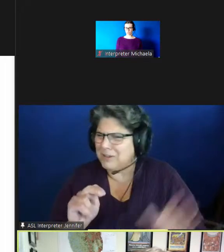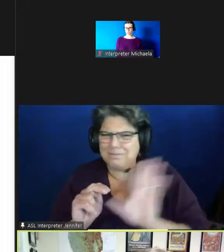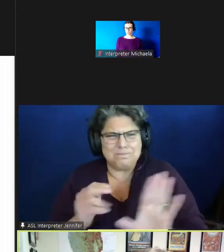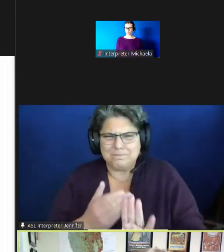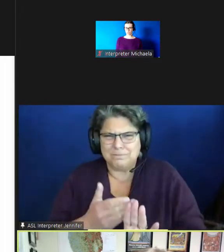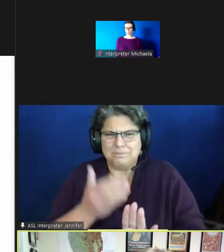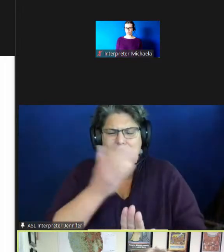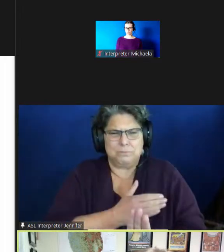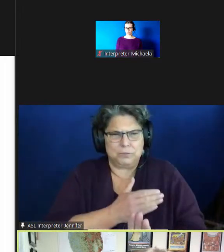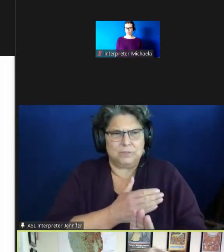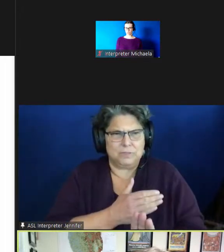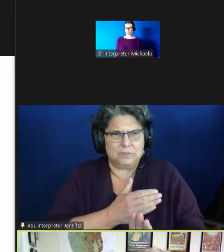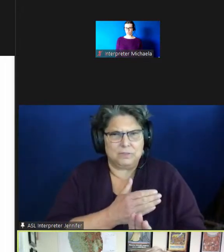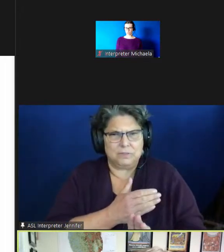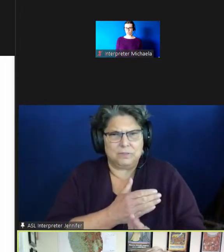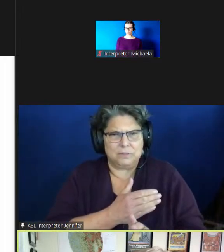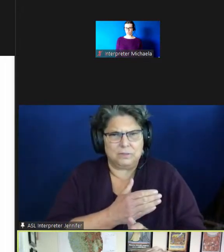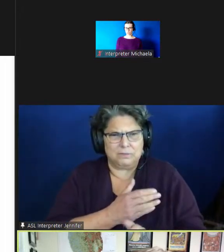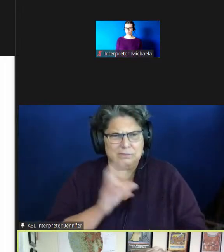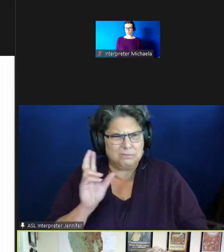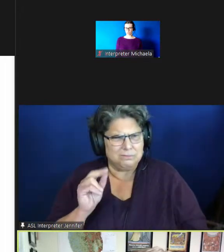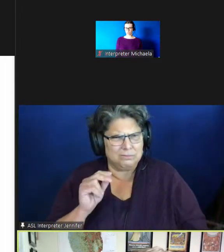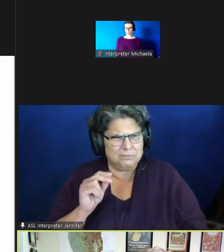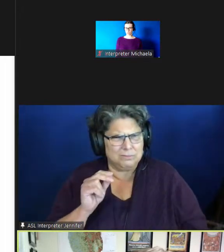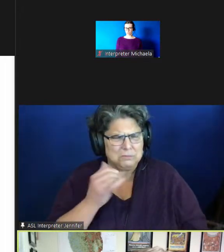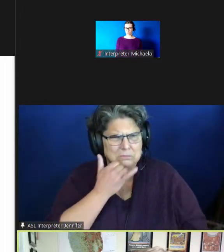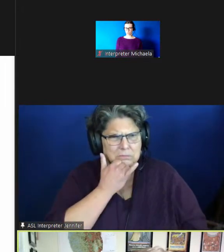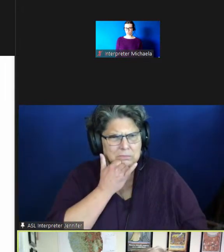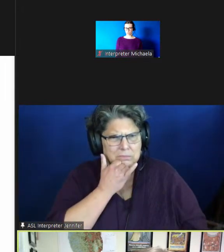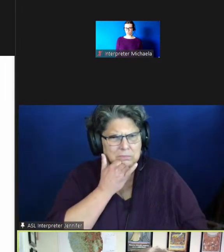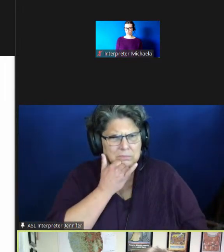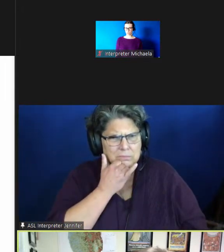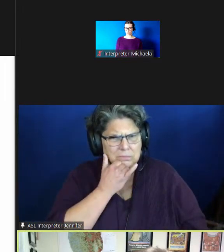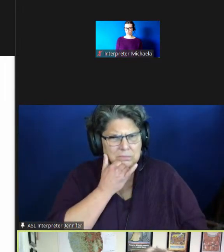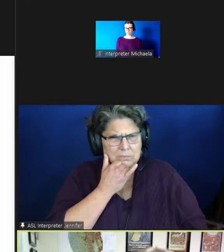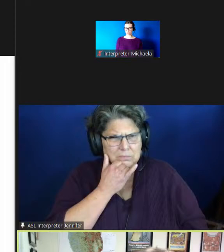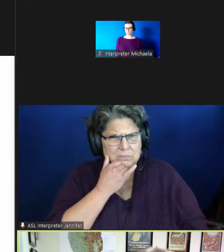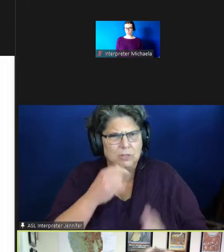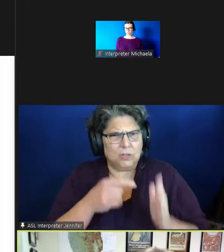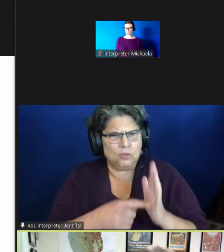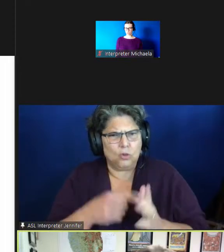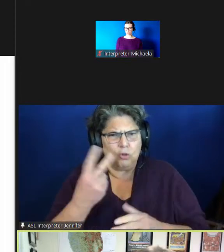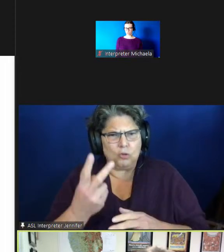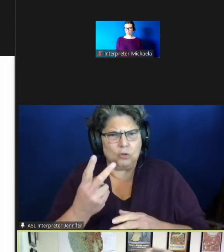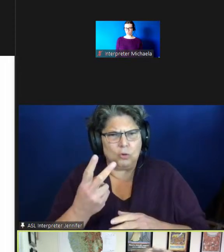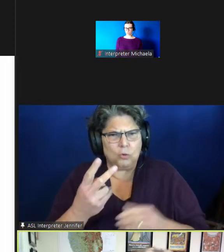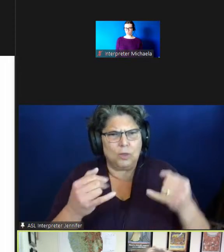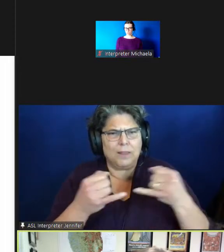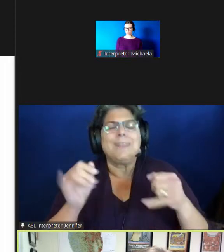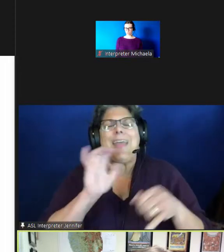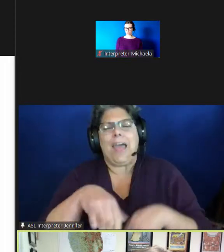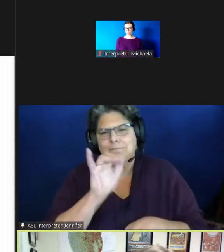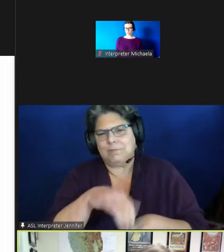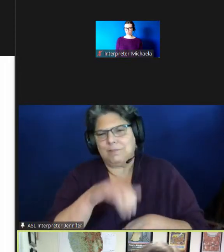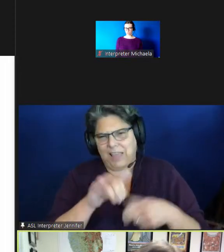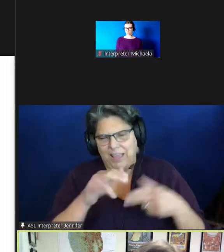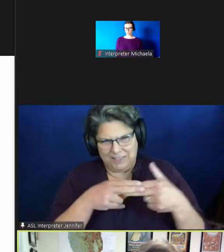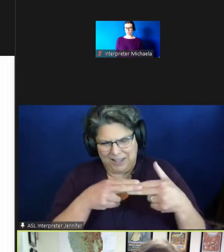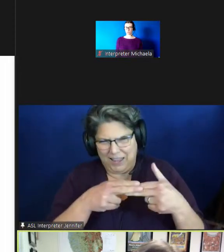think. Oh, maybe not. It's the one that shows the two lines crossing. Try that's the one. Okay,